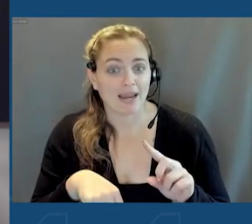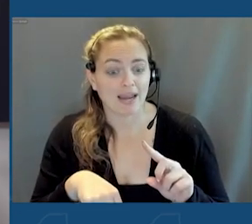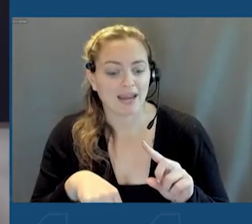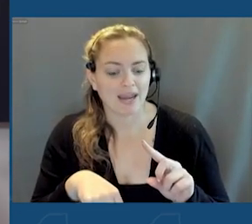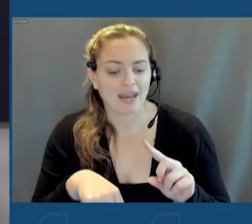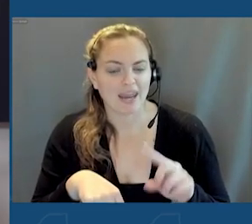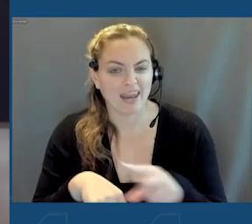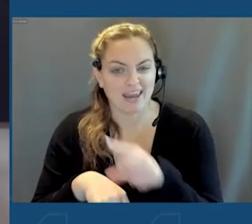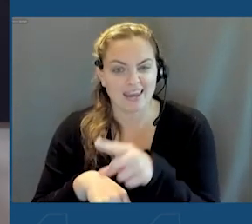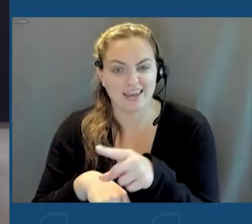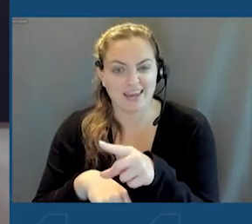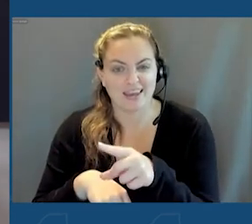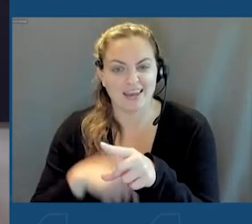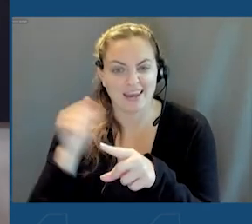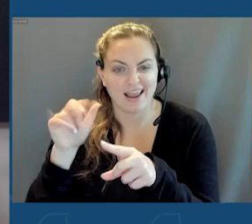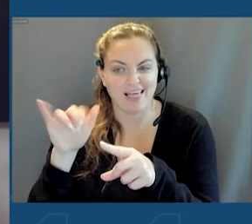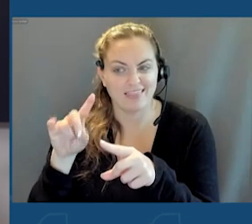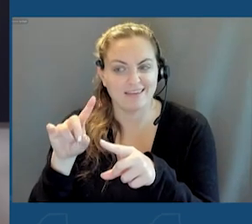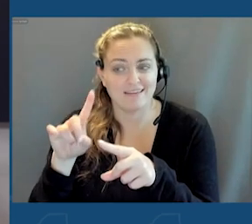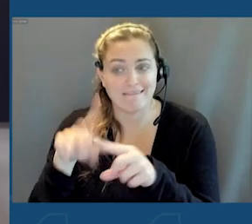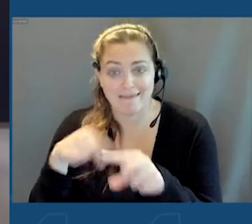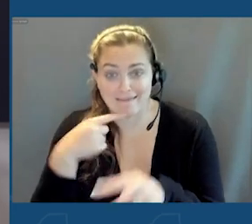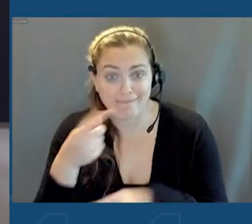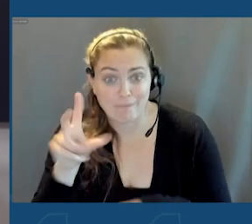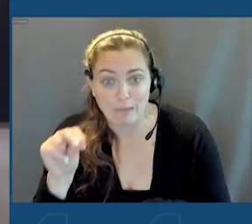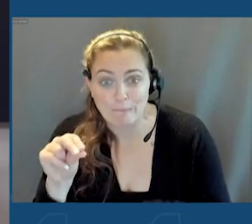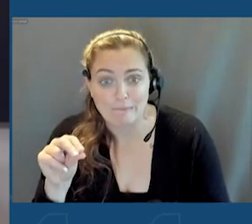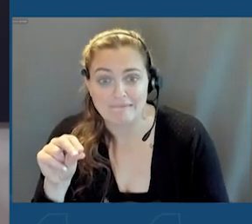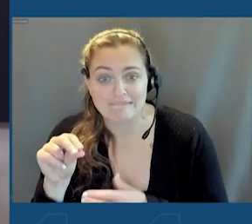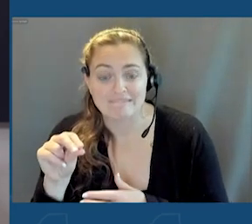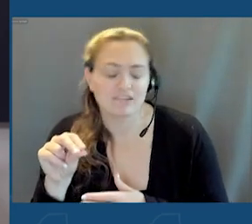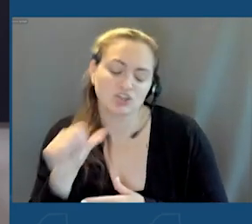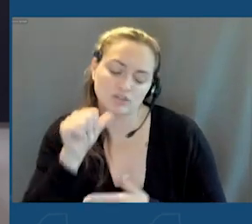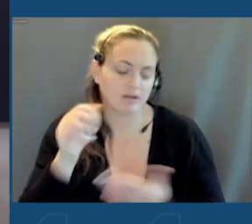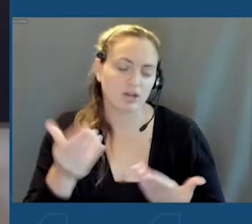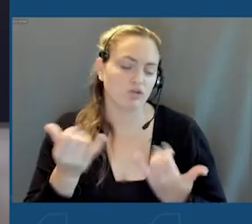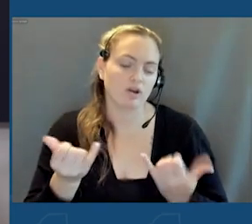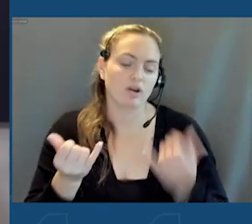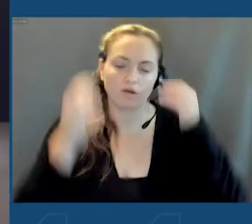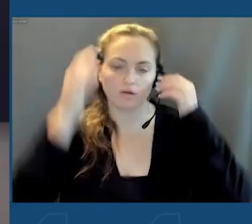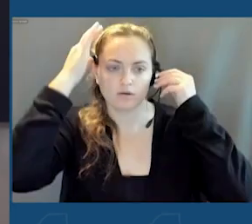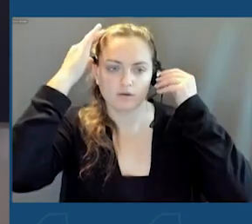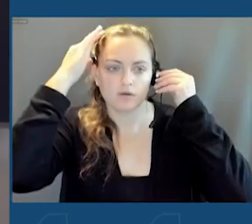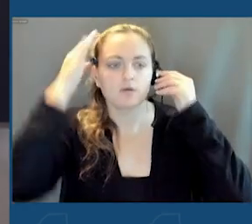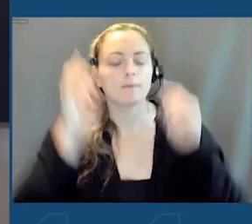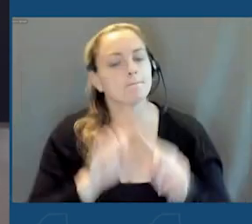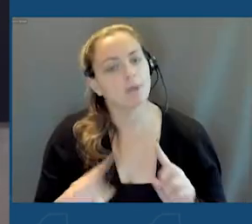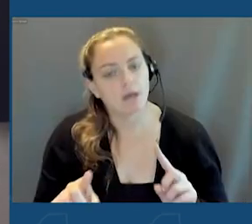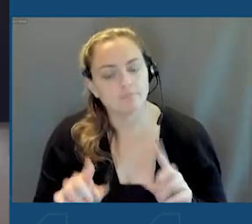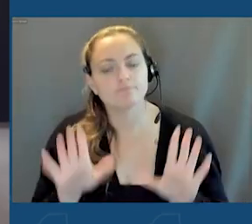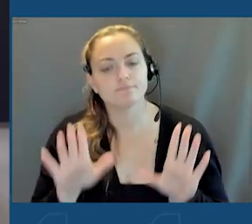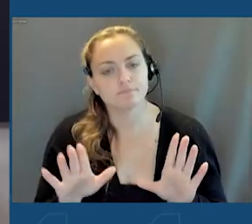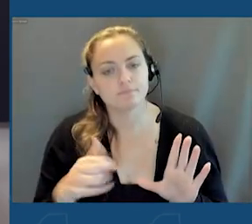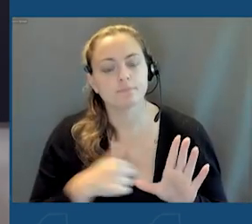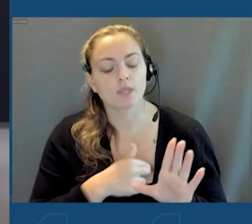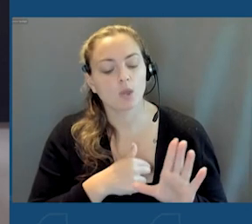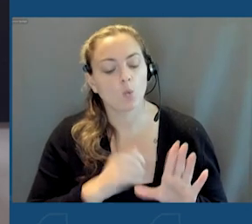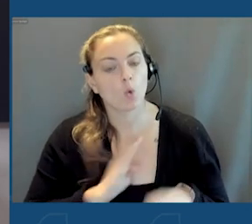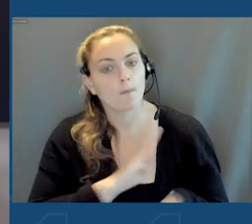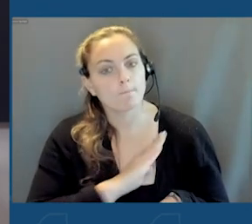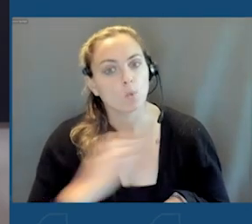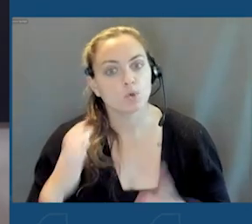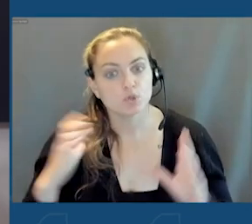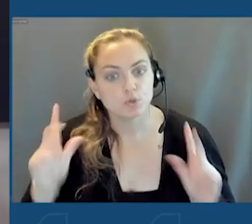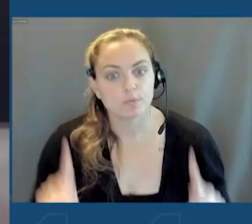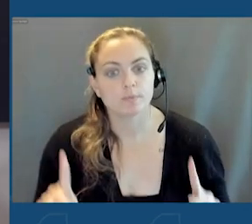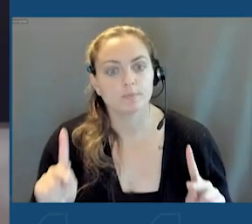that's my Aunt Linda. And Linda is not here, but to Linda. To our board chair, who